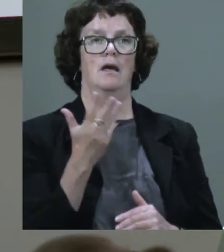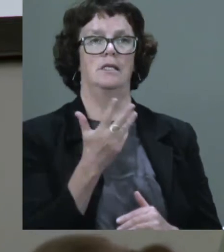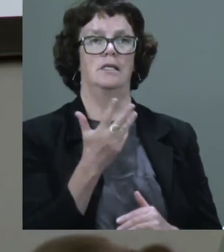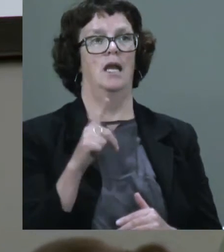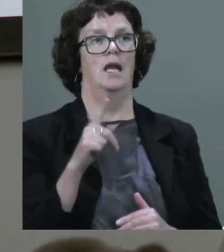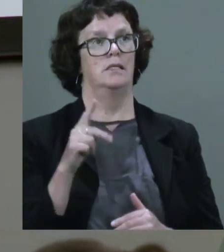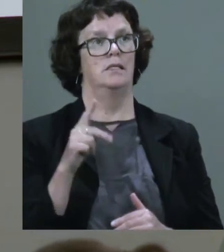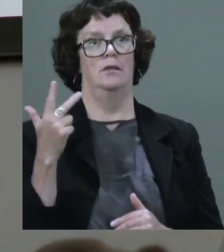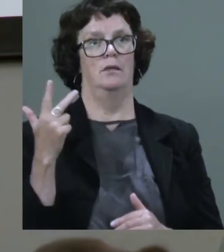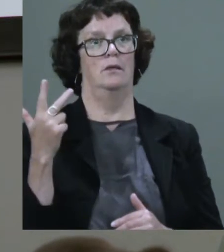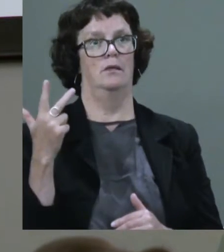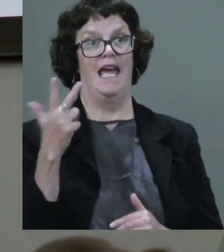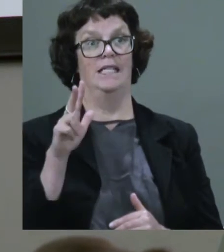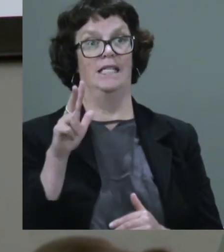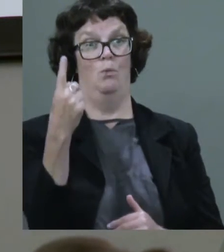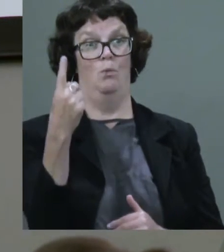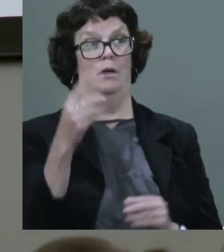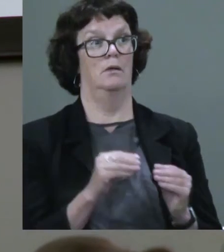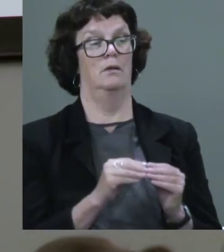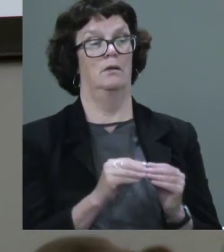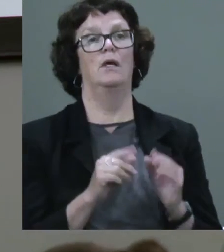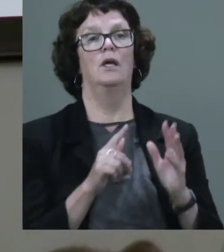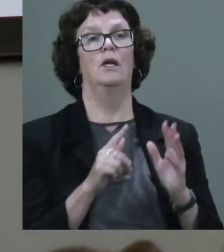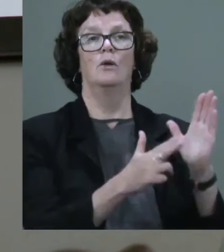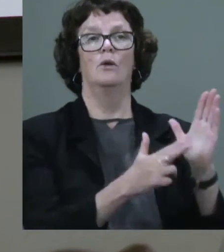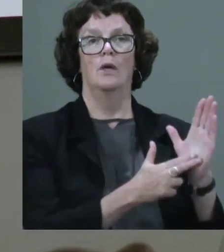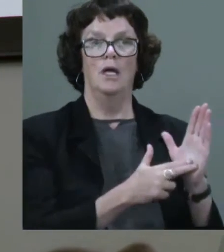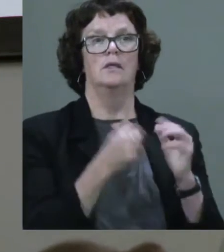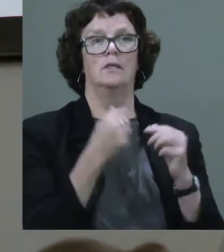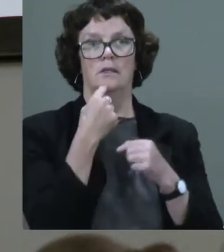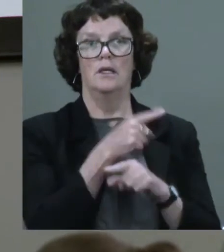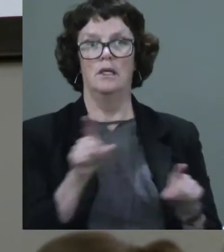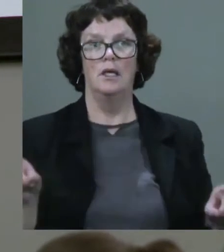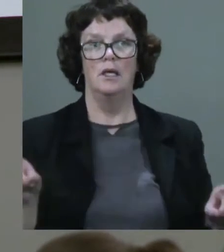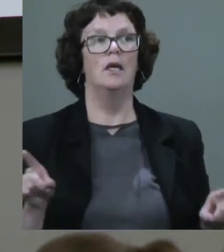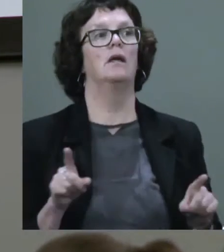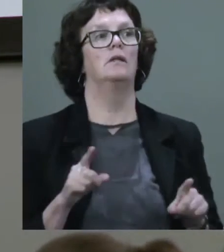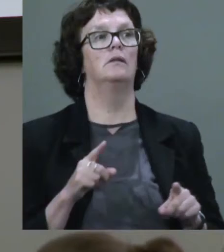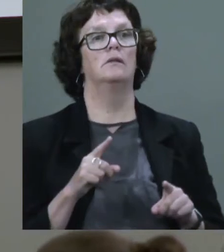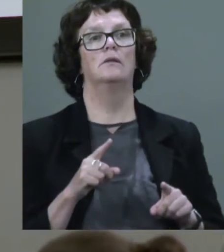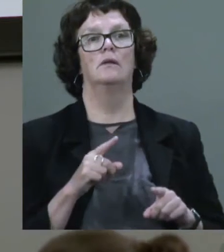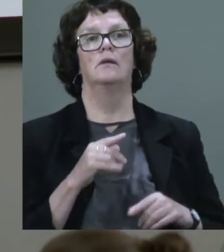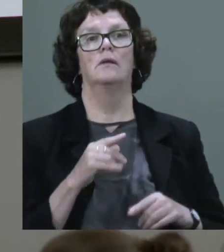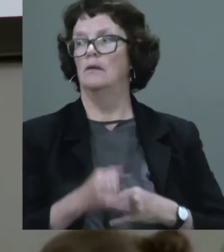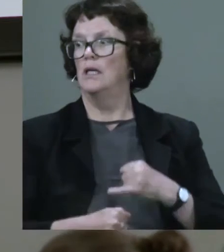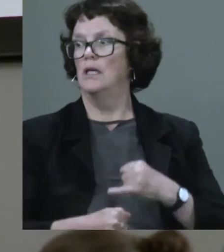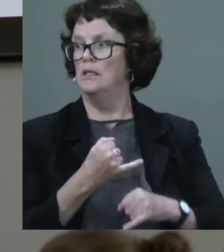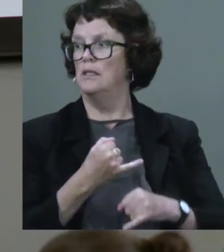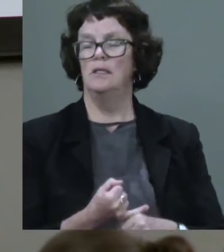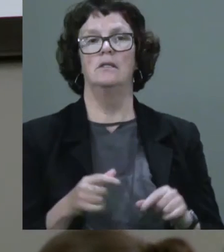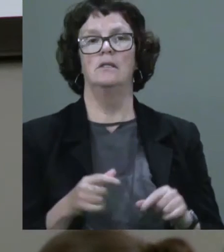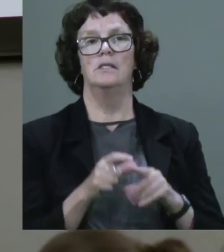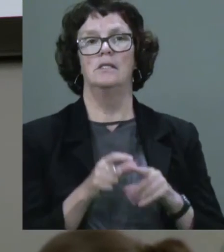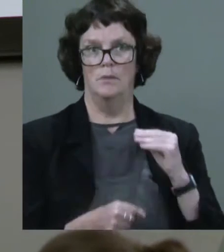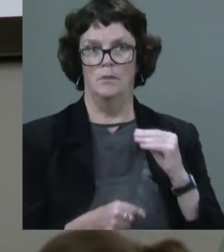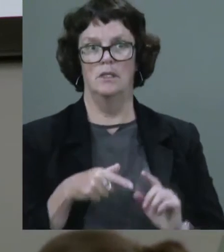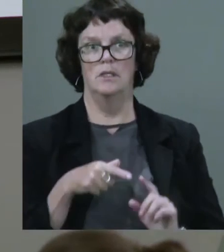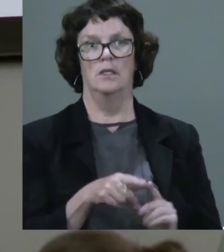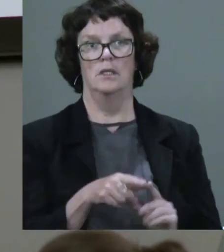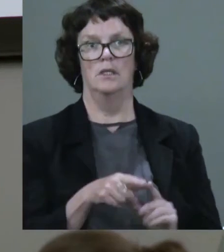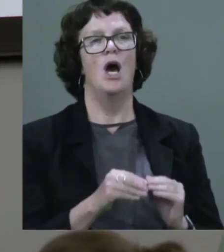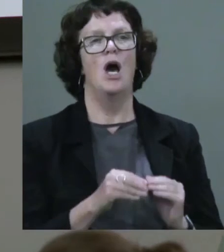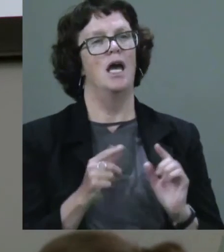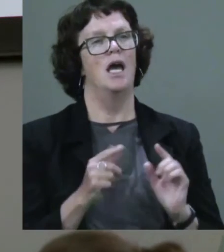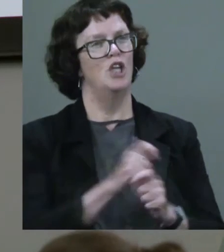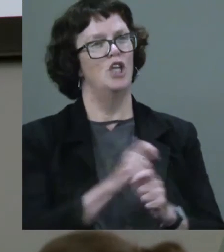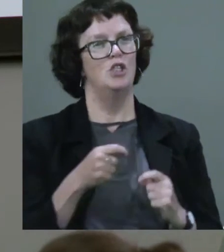the International Year of Disabled People. And it marked a shift in social awareness of disability and a